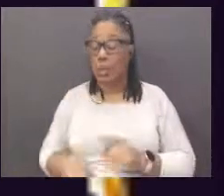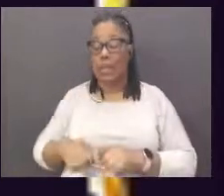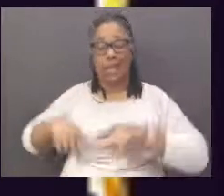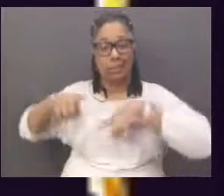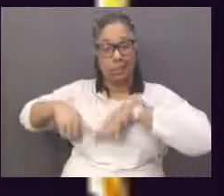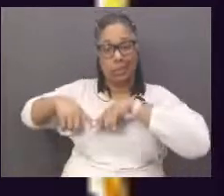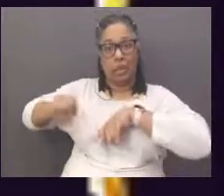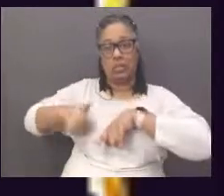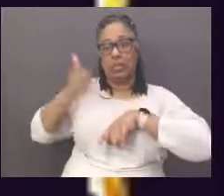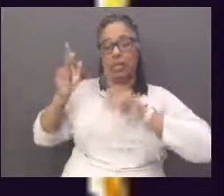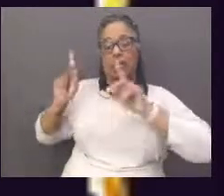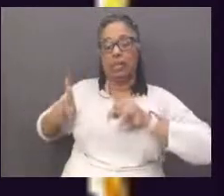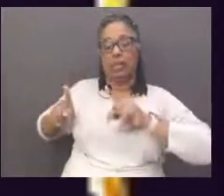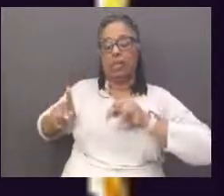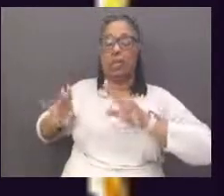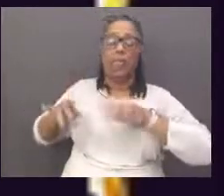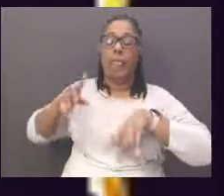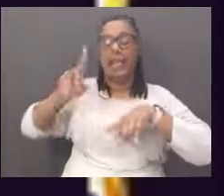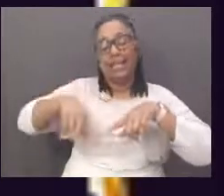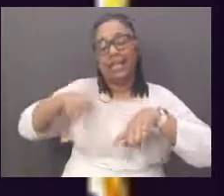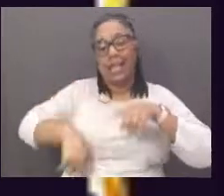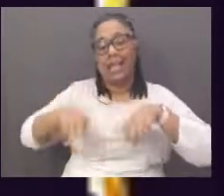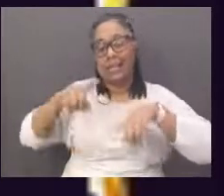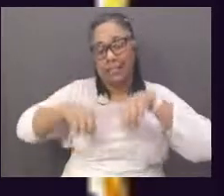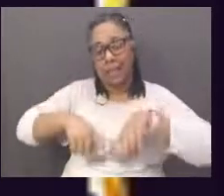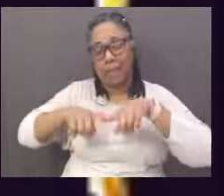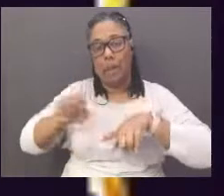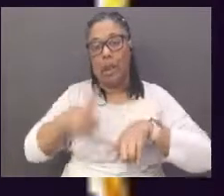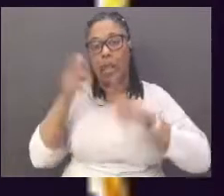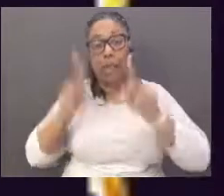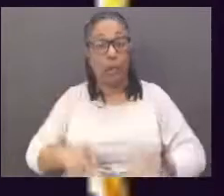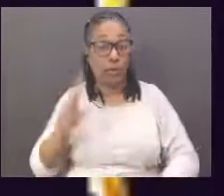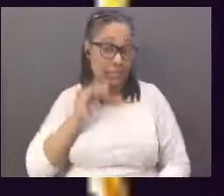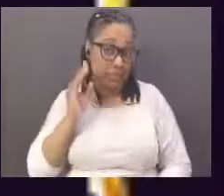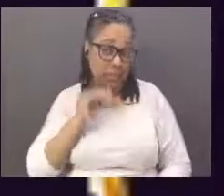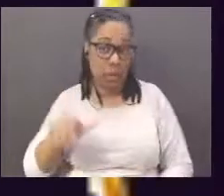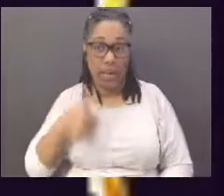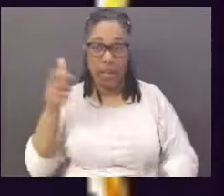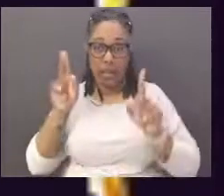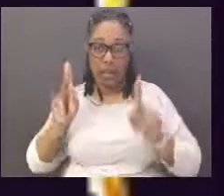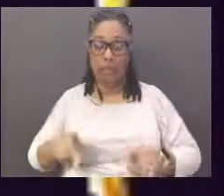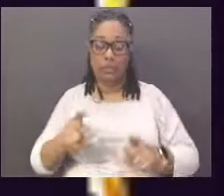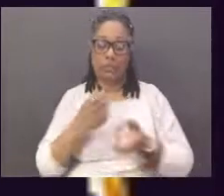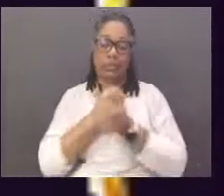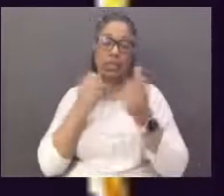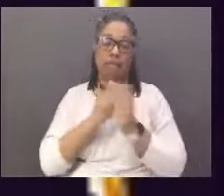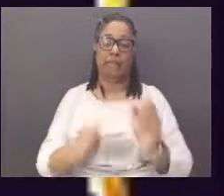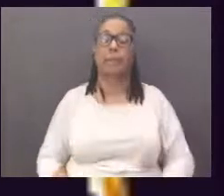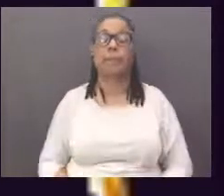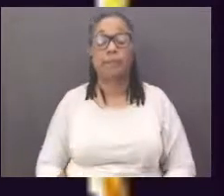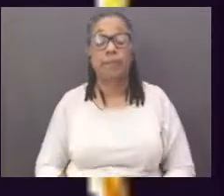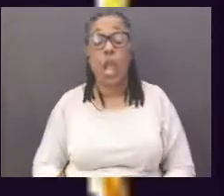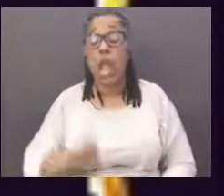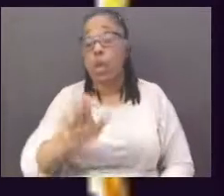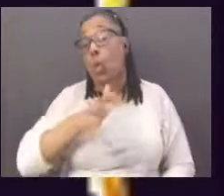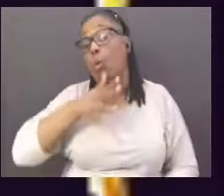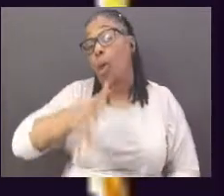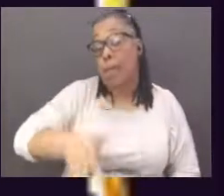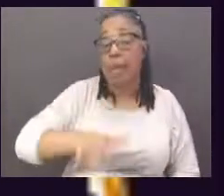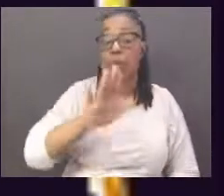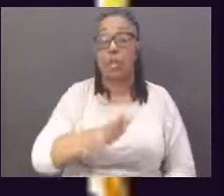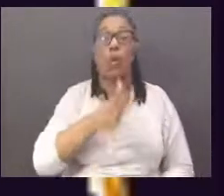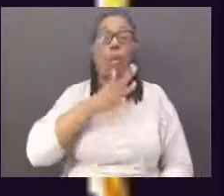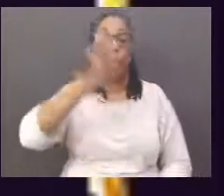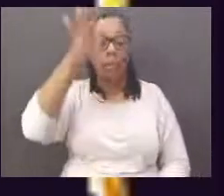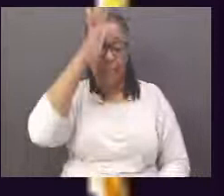enough. The day for calling on the experience of Big Mama or your parents will not satisfy. The day